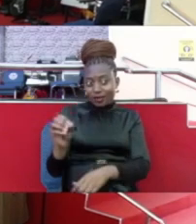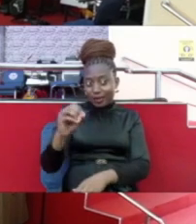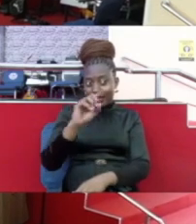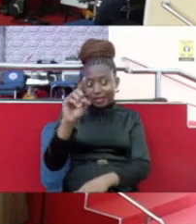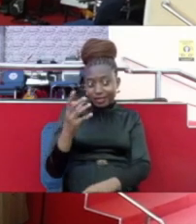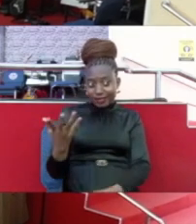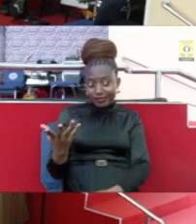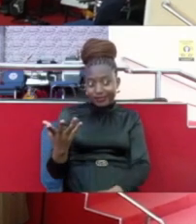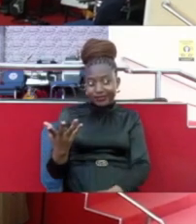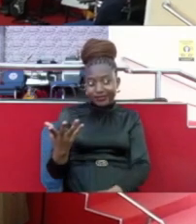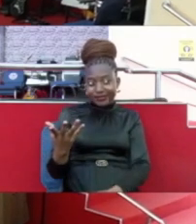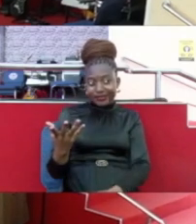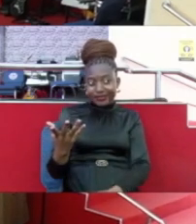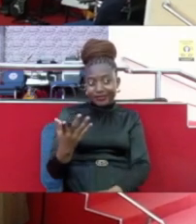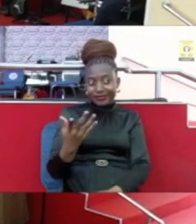Yes.